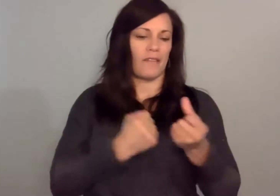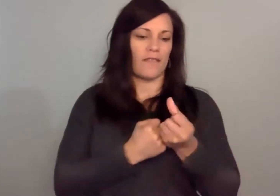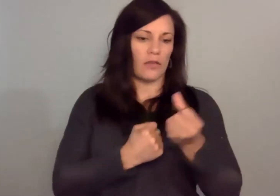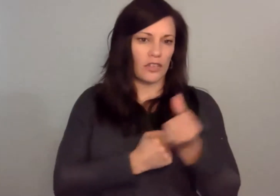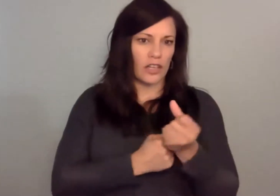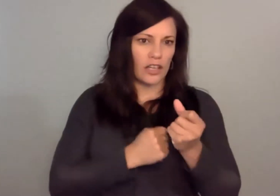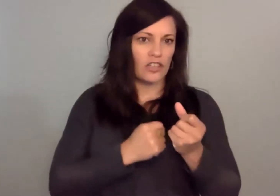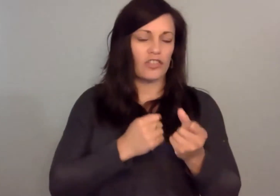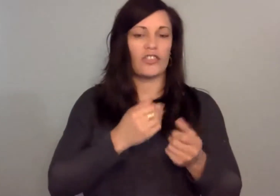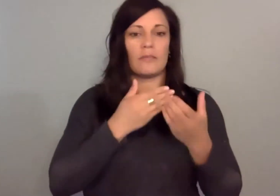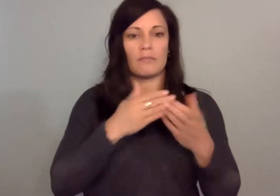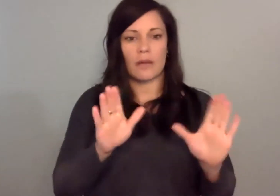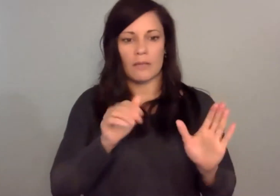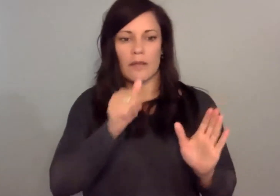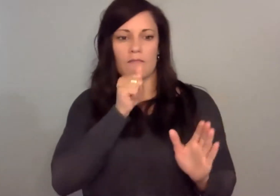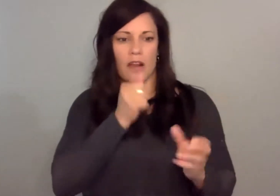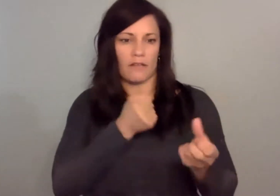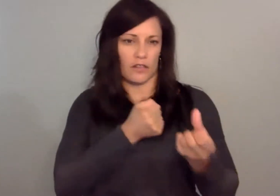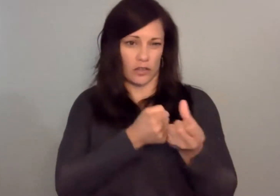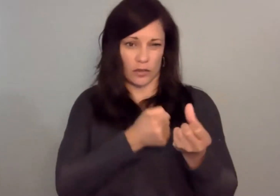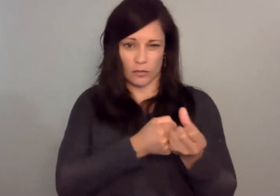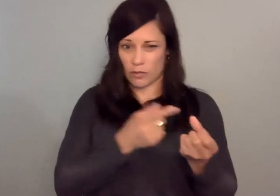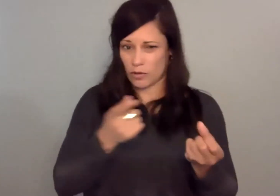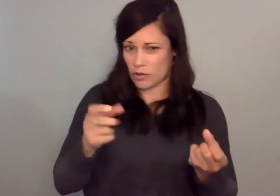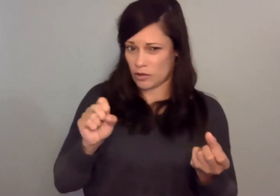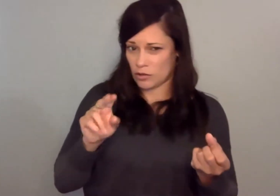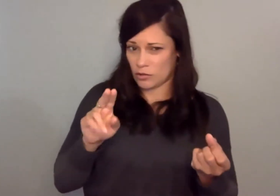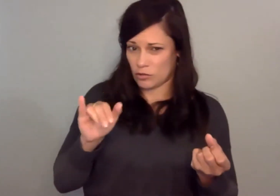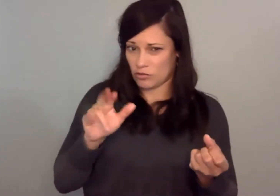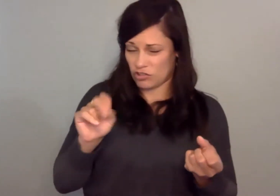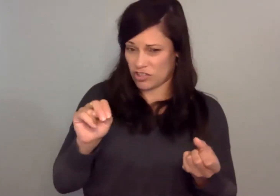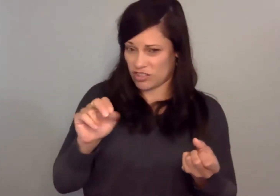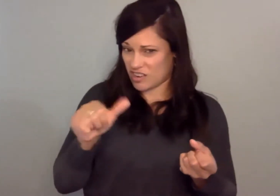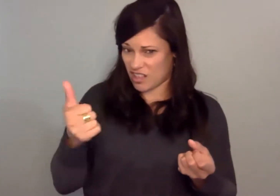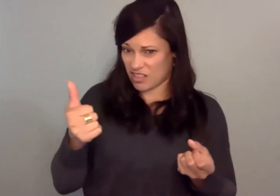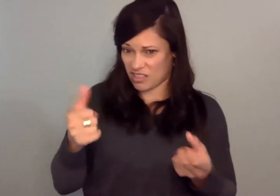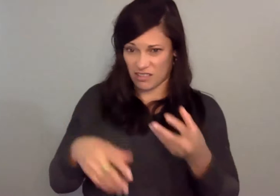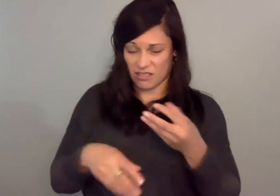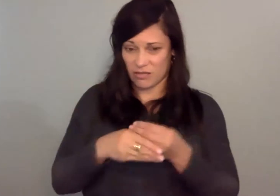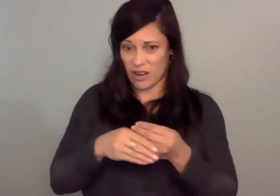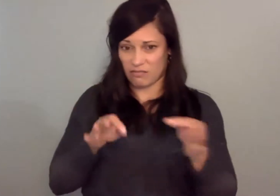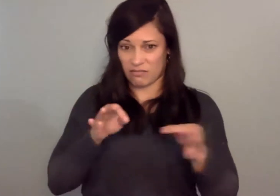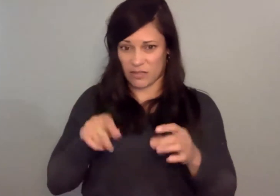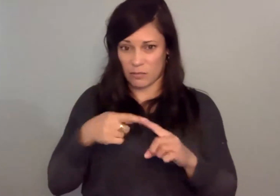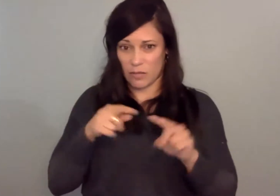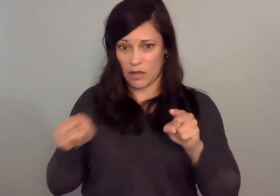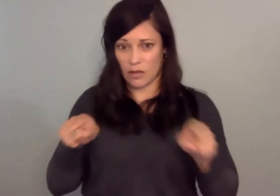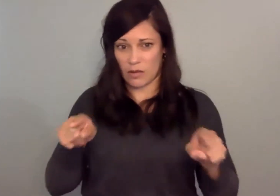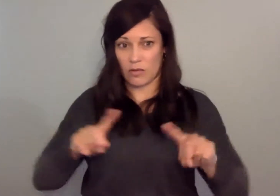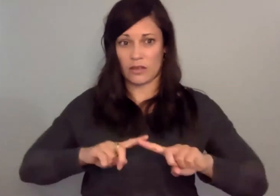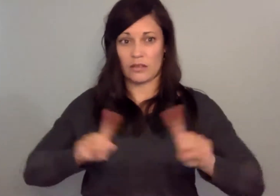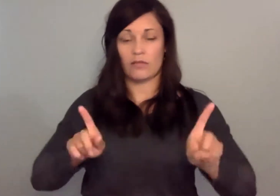and private support. Sujin, is there anything else you would want to say about the distinction between earned and contributed?